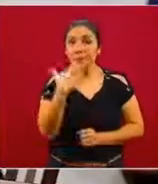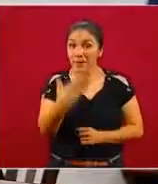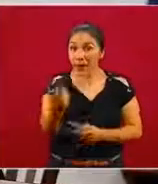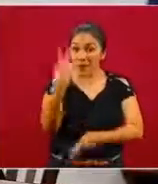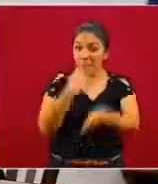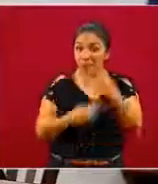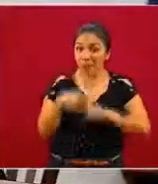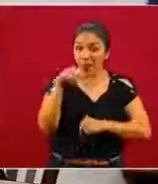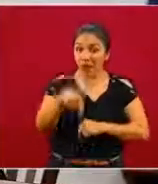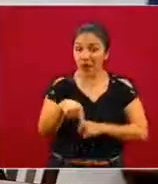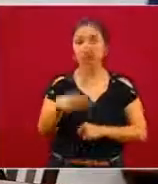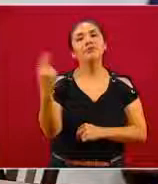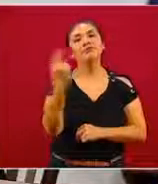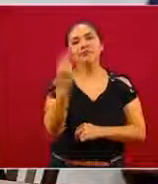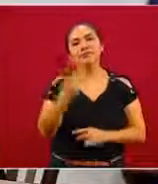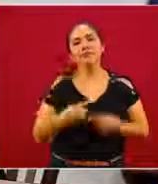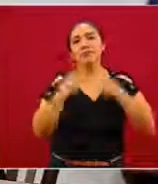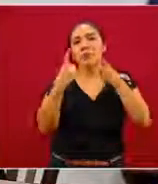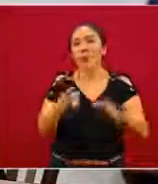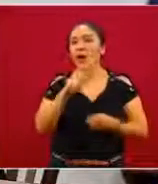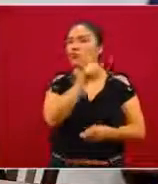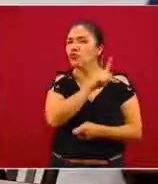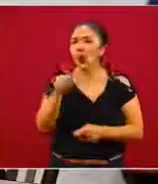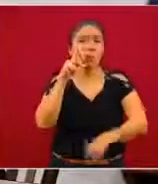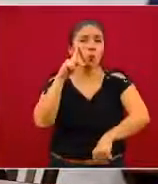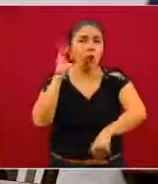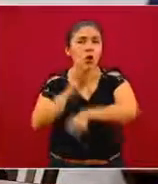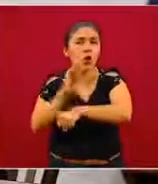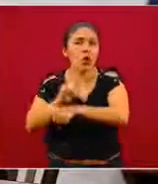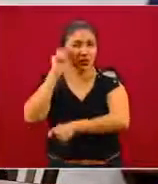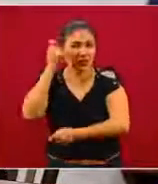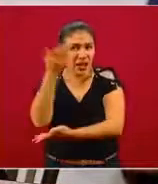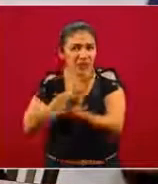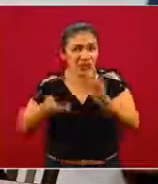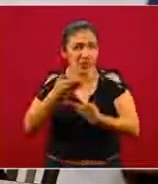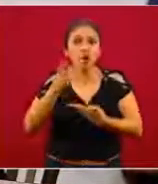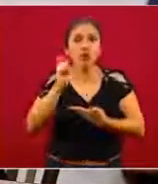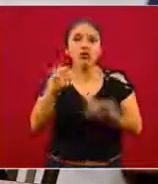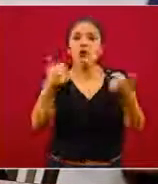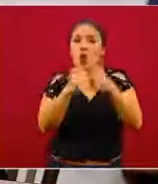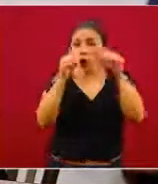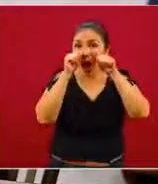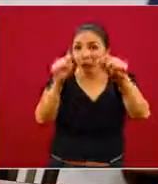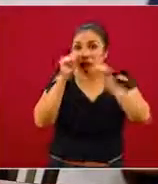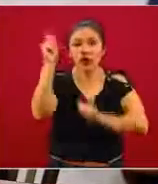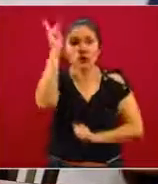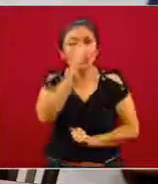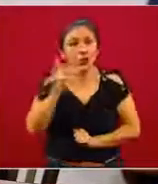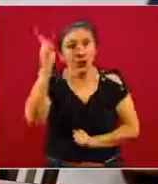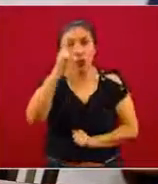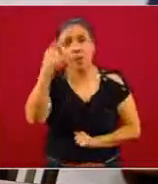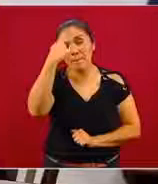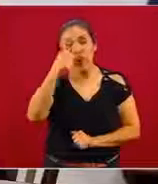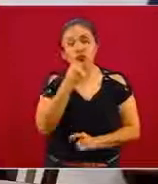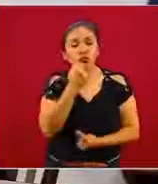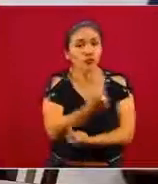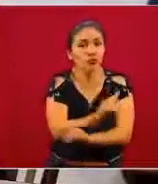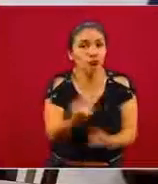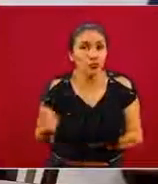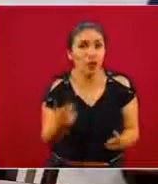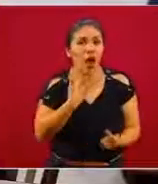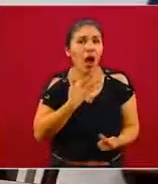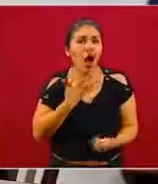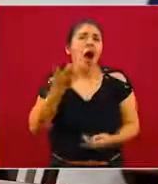In order to achieve our results, it's important to ensure that these protection and prevention measures, including